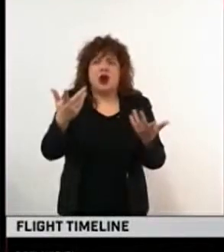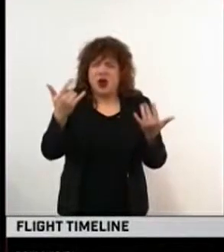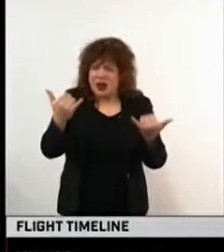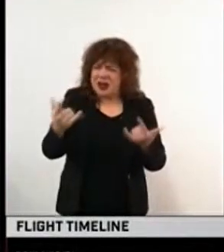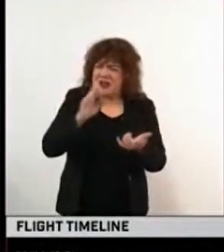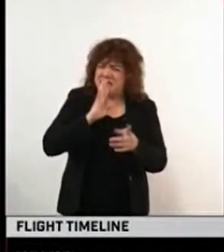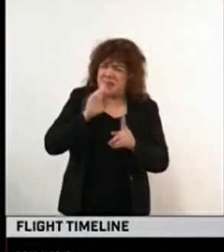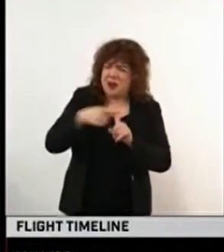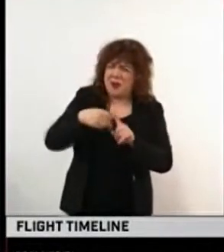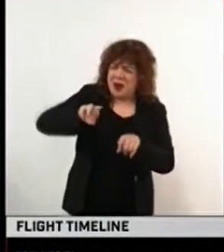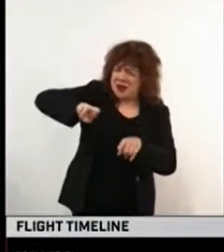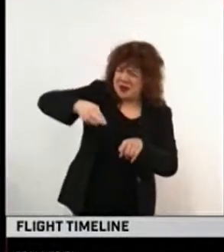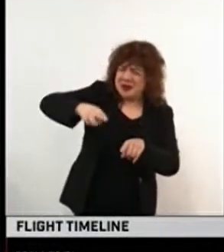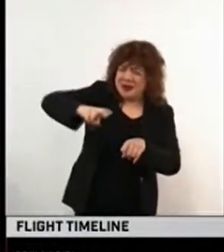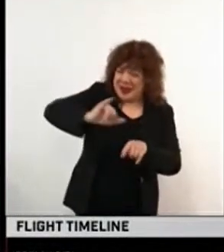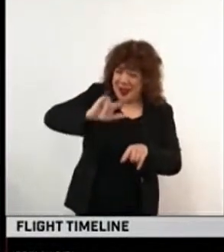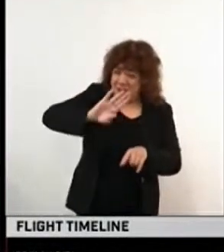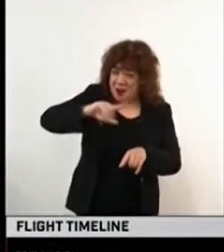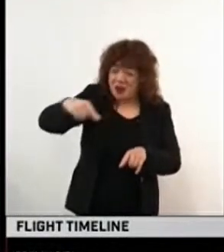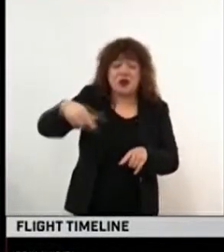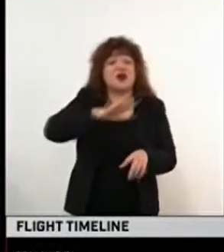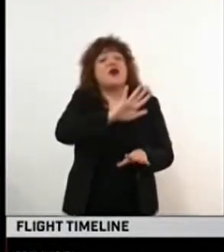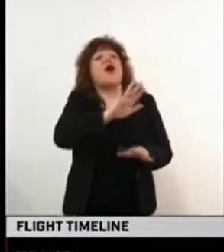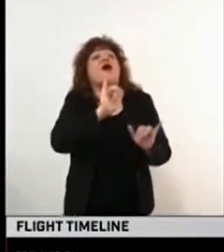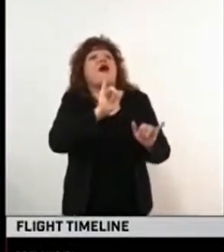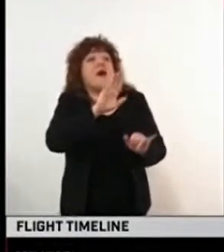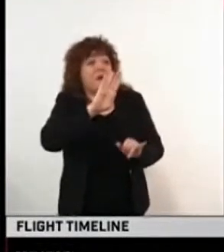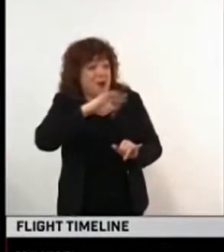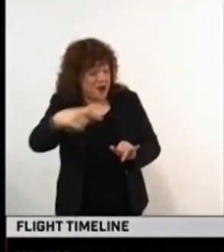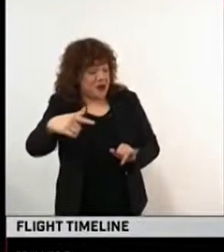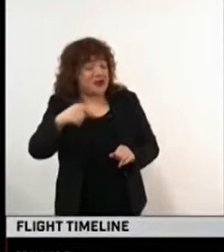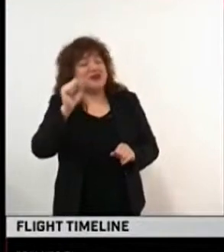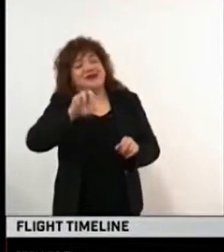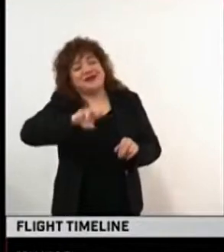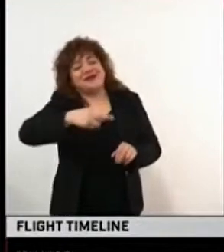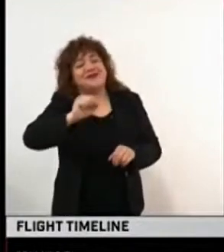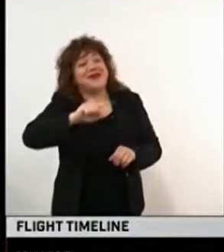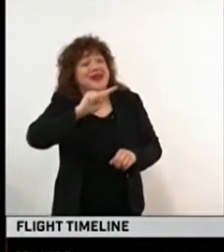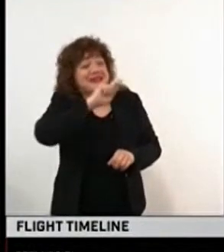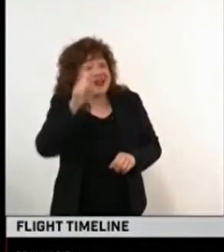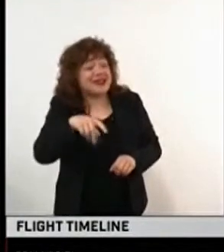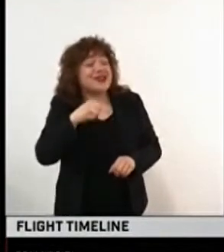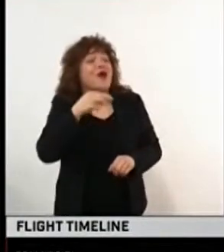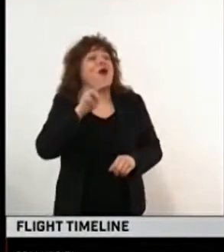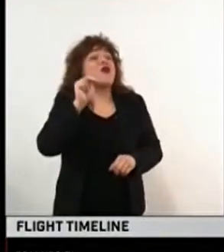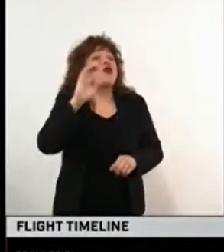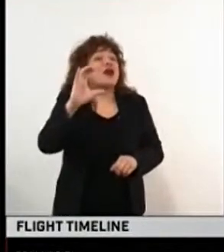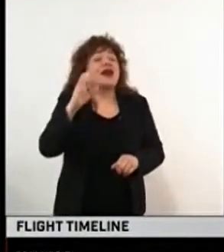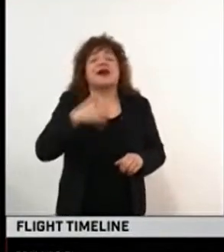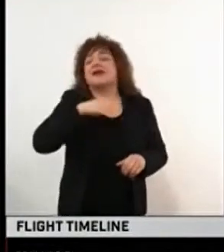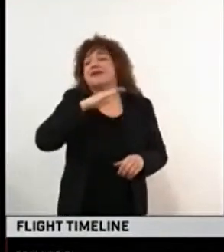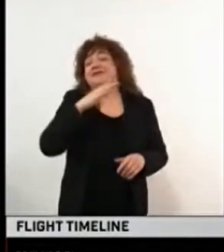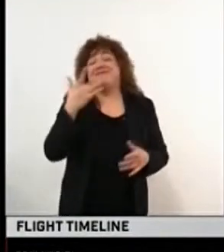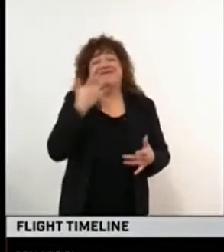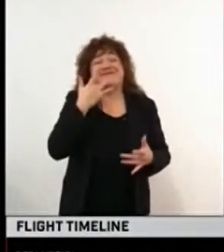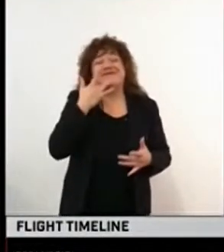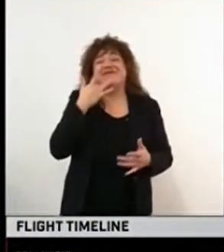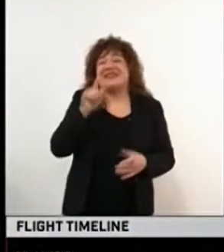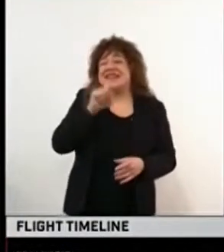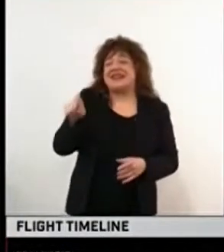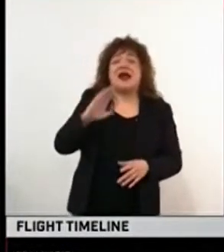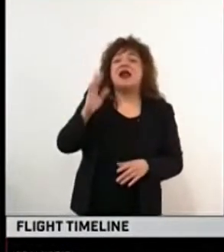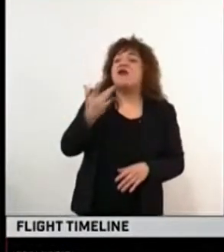favorite? Texas barbecue or Carolina barbecue? I've never had Carolina barbecue, so I'm going to go with Texas for now.